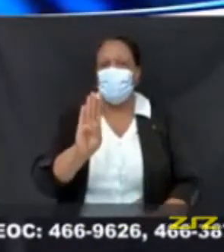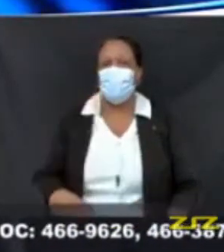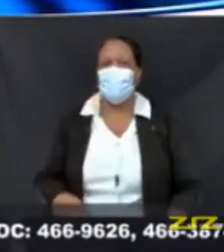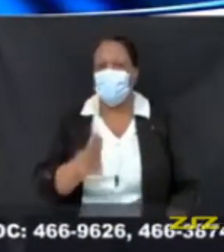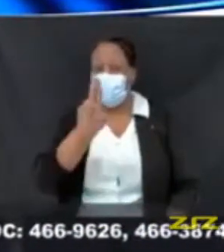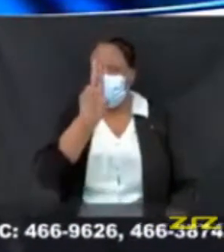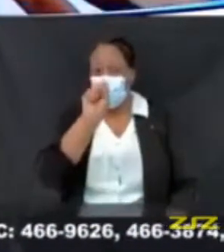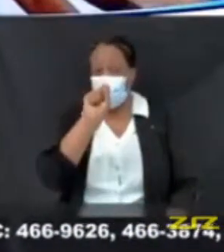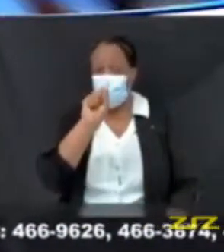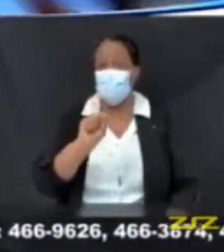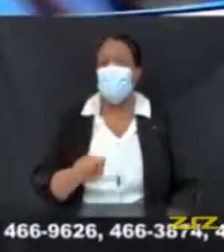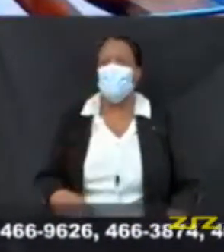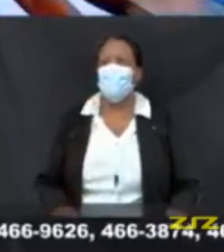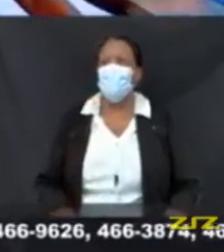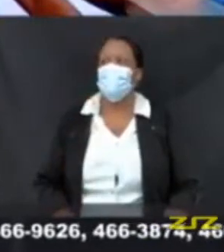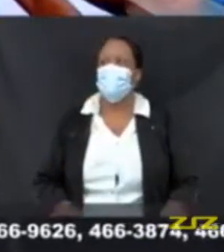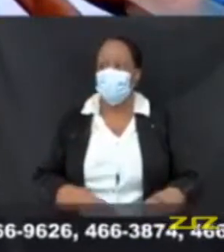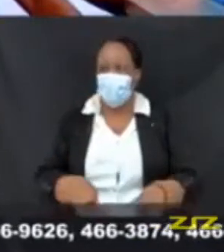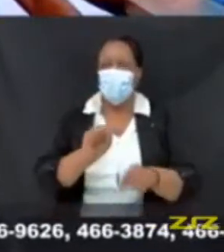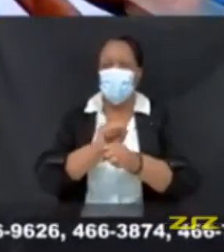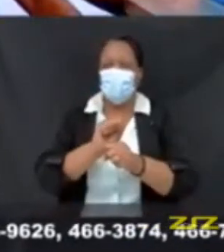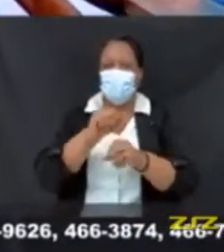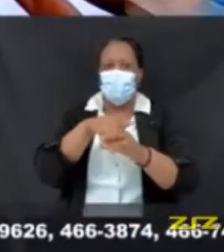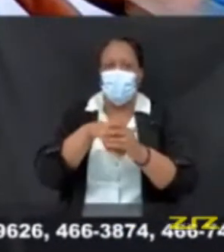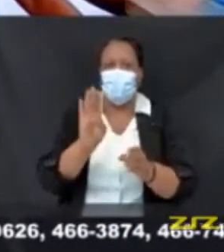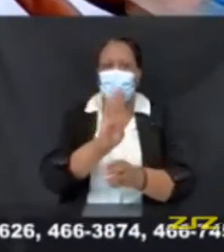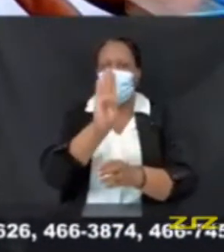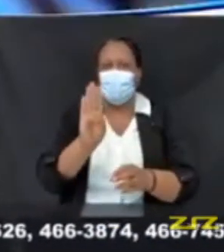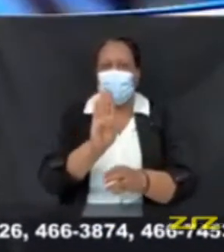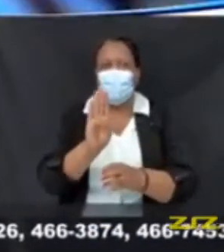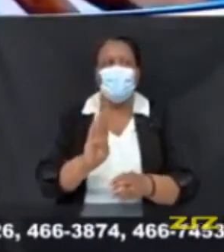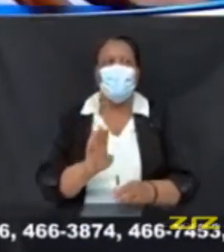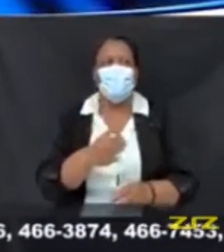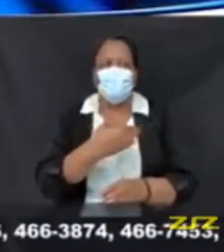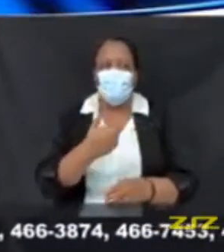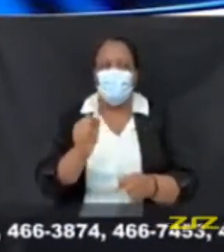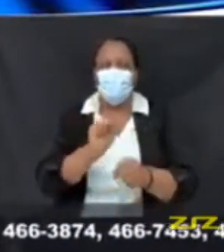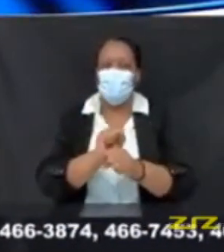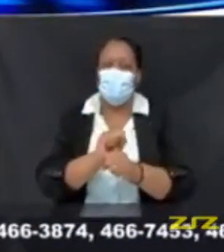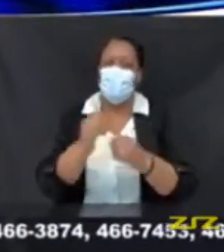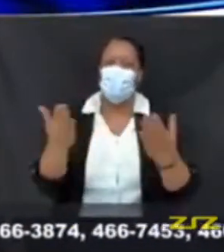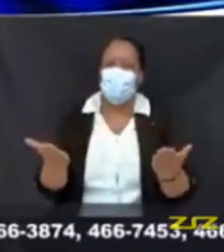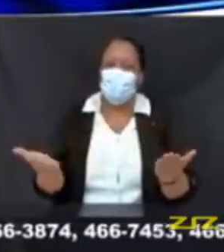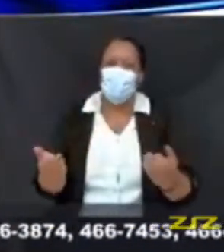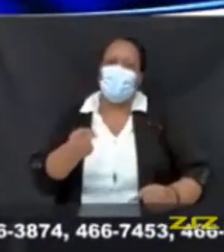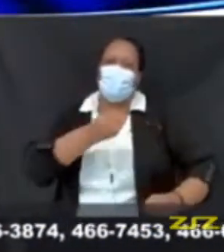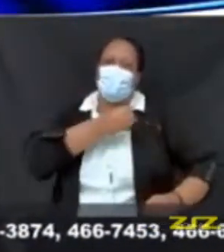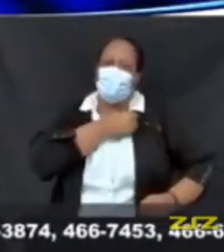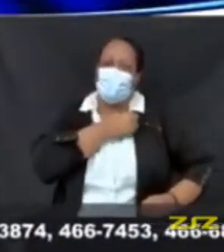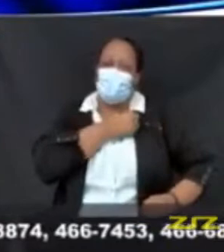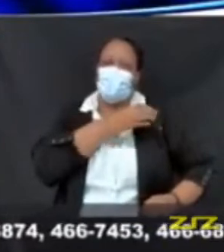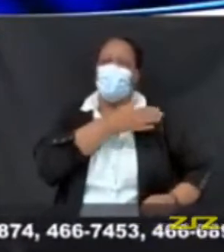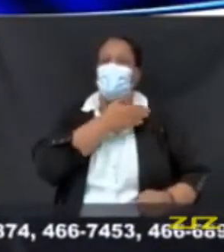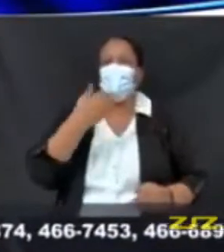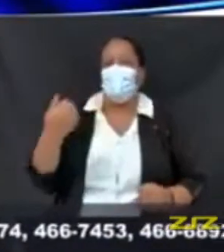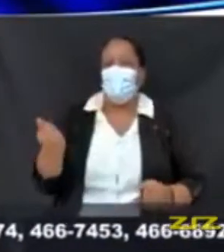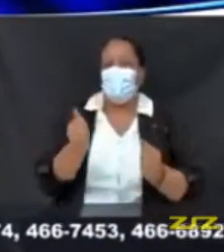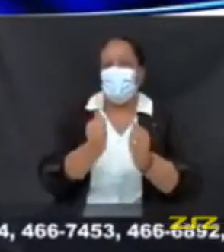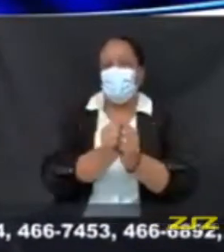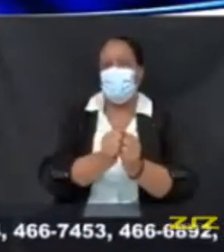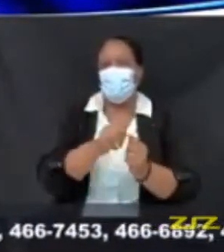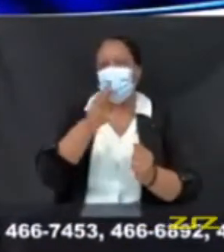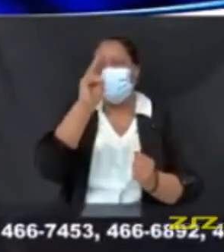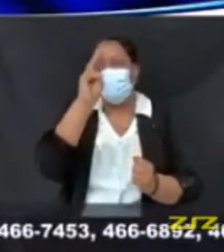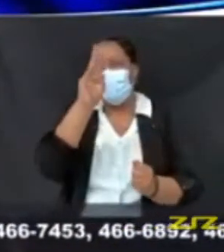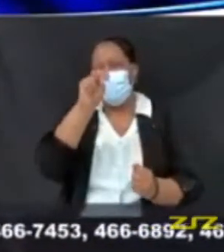distinct opportunity to work with not just the St. Kitts and Nevis Defense Force, but also NEMA, Ministry of Health, and